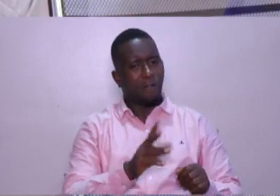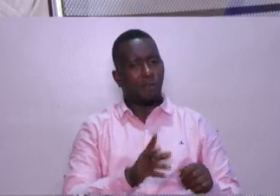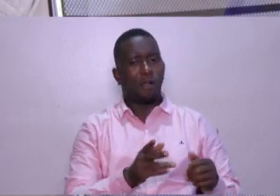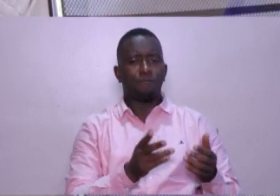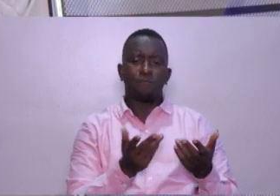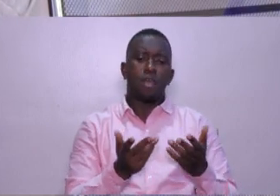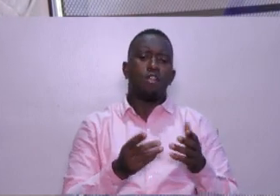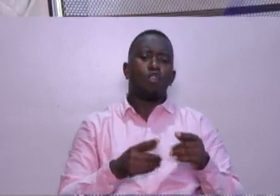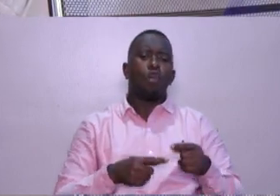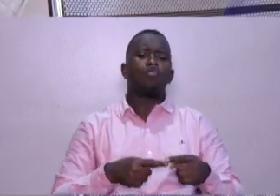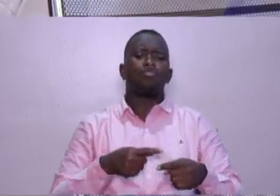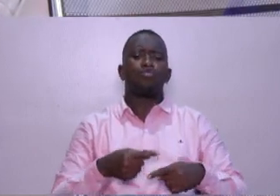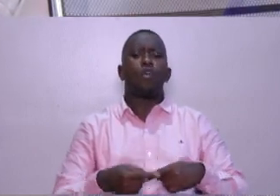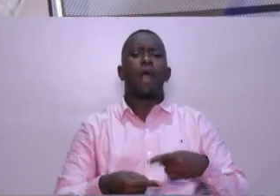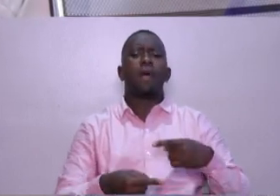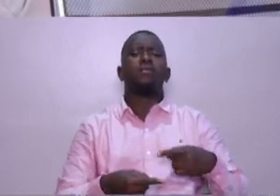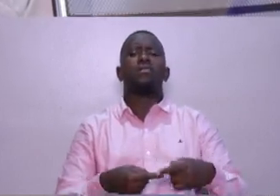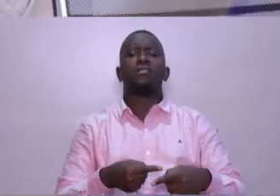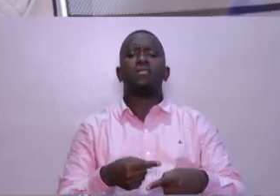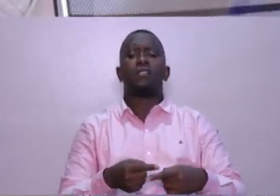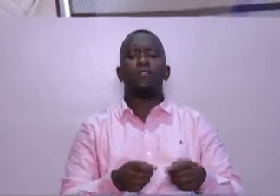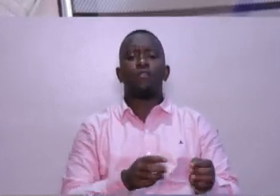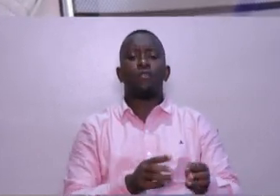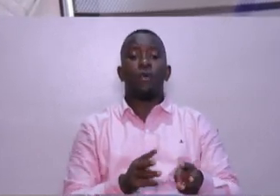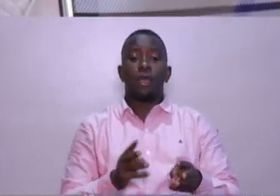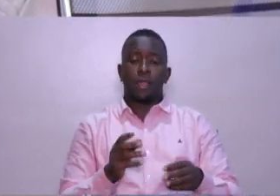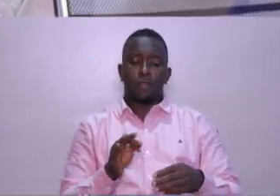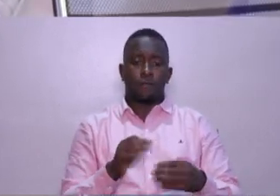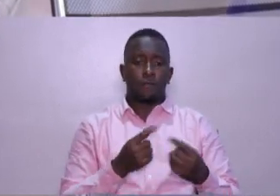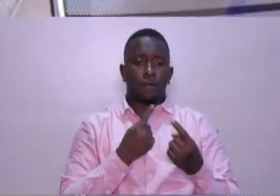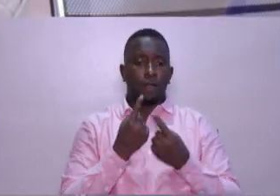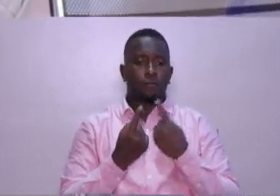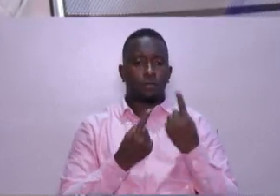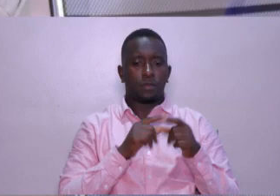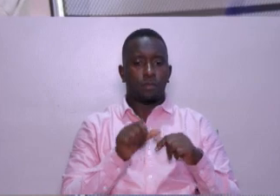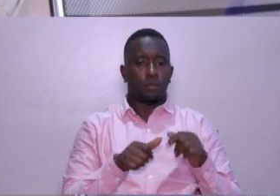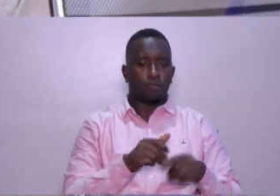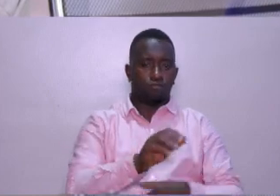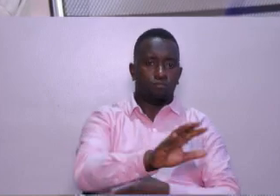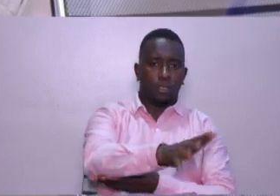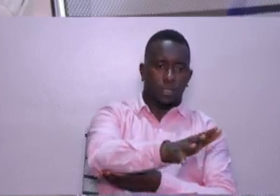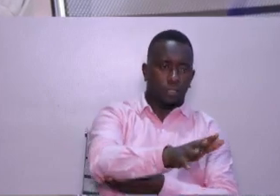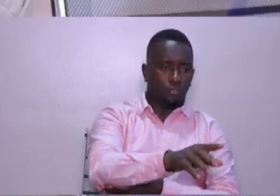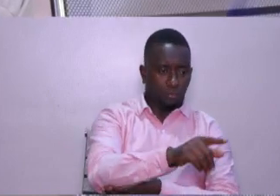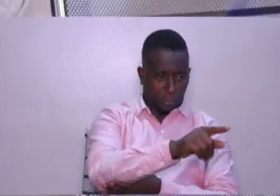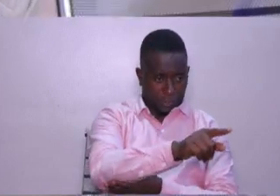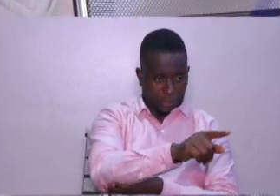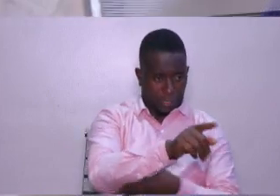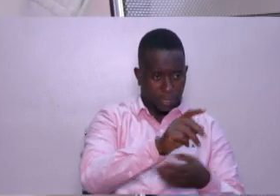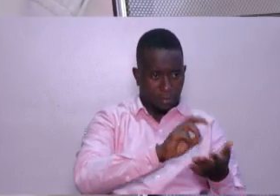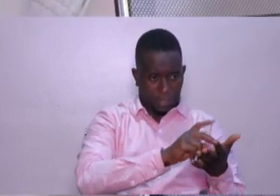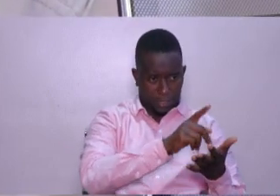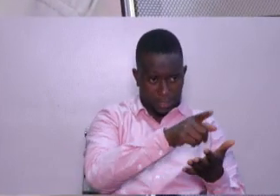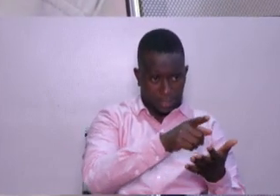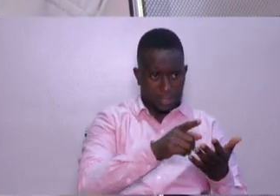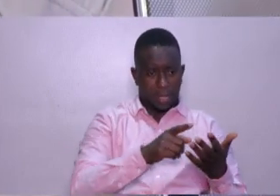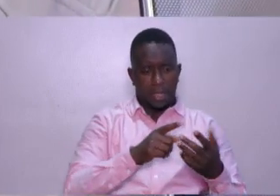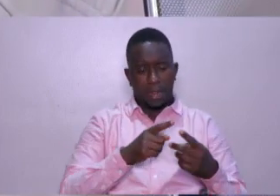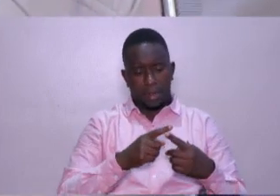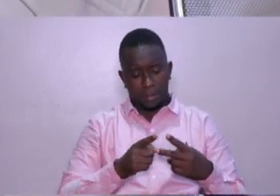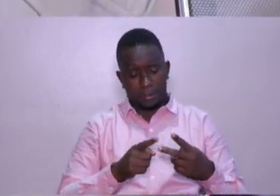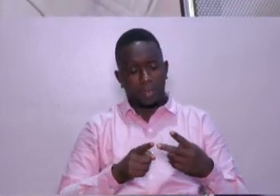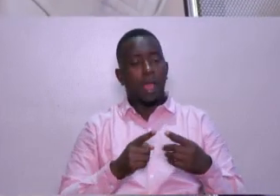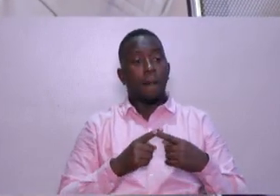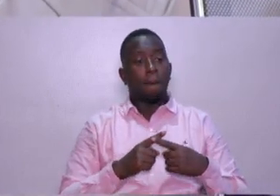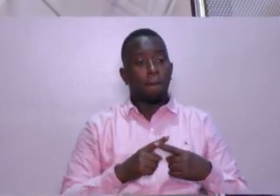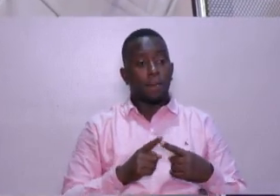and continuous. So that, let me say, I've talked about irrigation, that irrigation is this and this. I don't just go to the next thing that